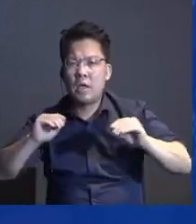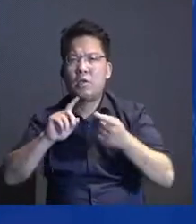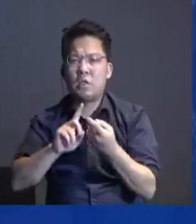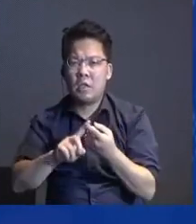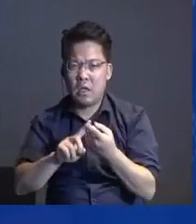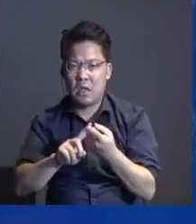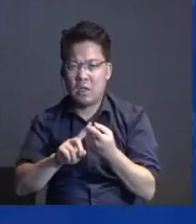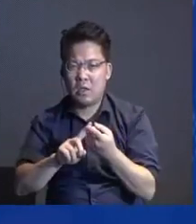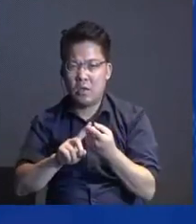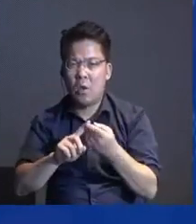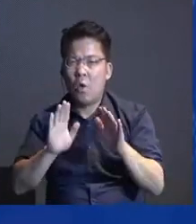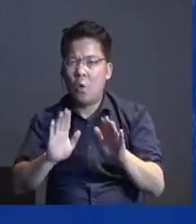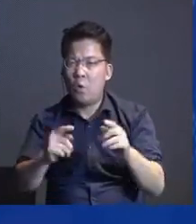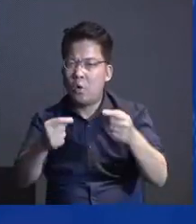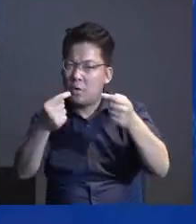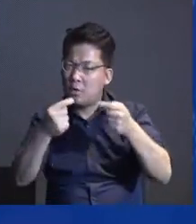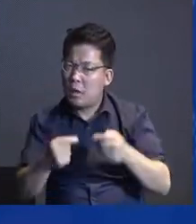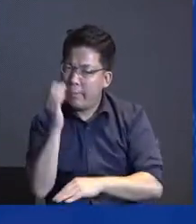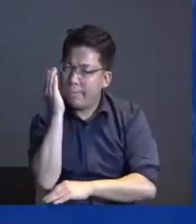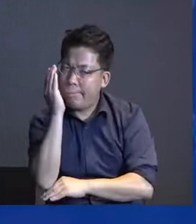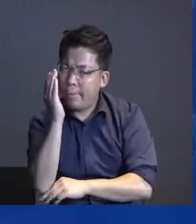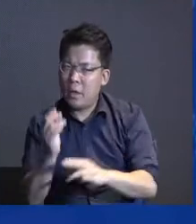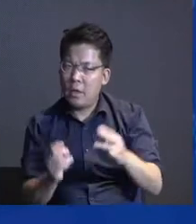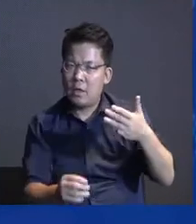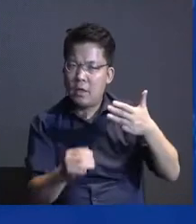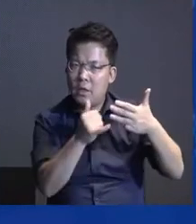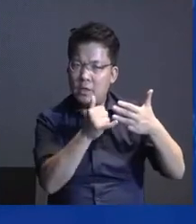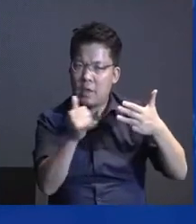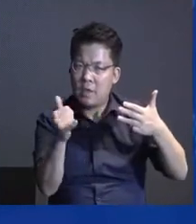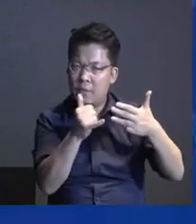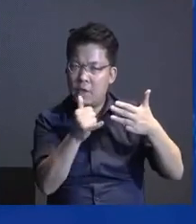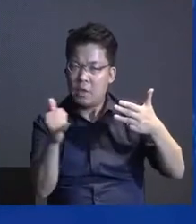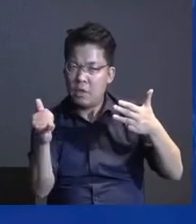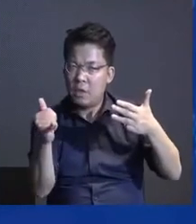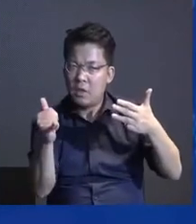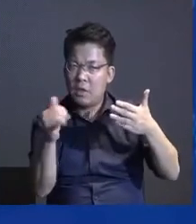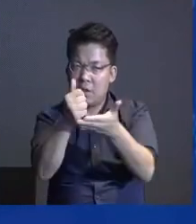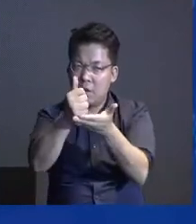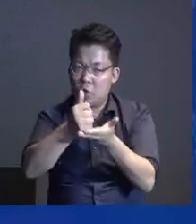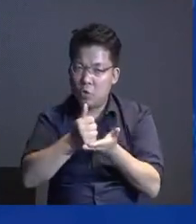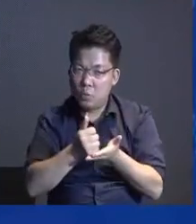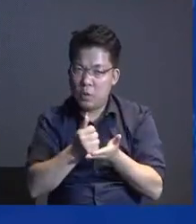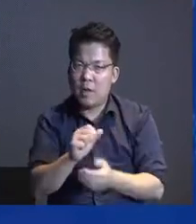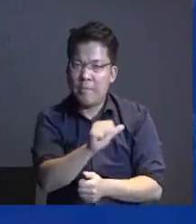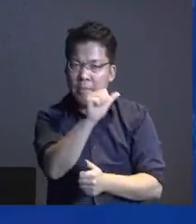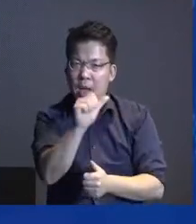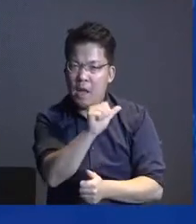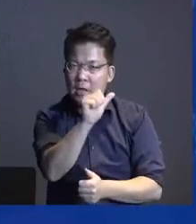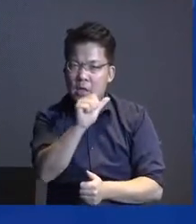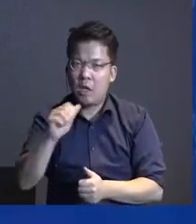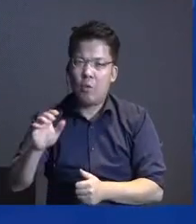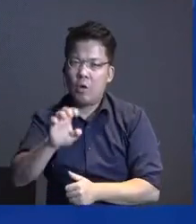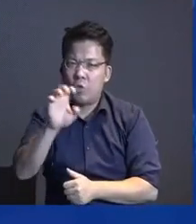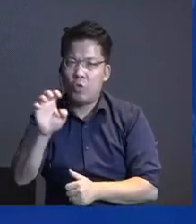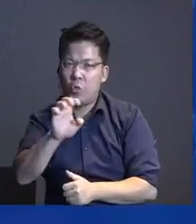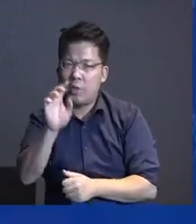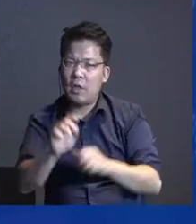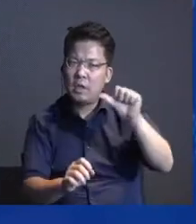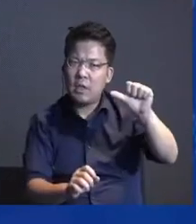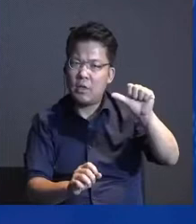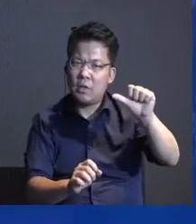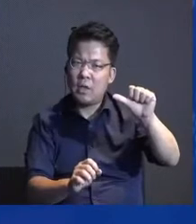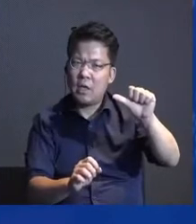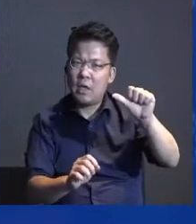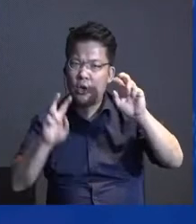Asia and Europe. And first presentation will be made by President Hyunse Cho, who